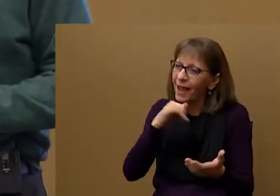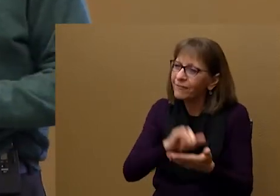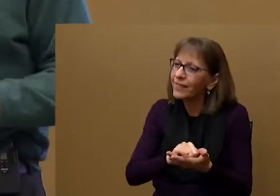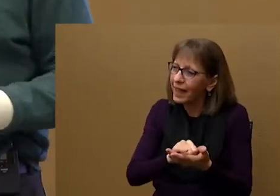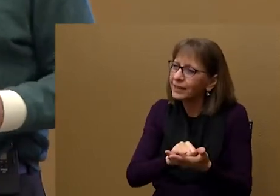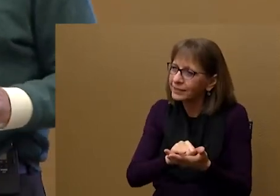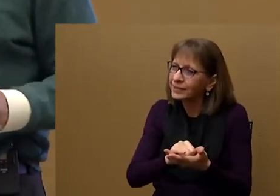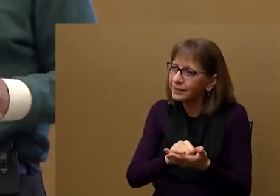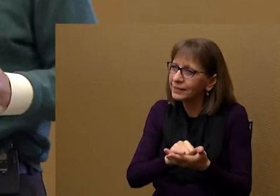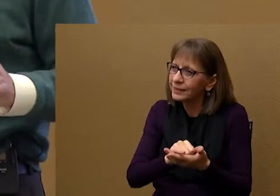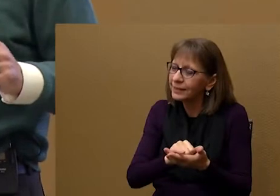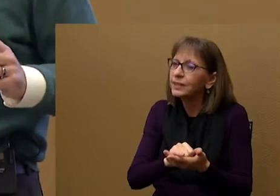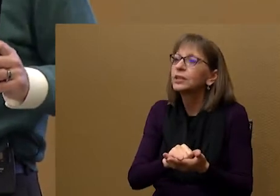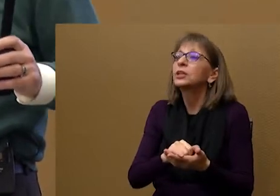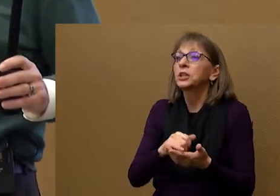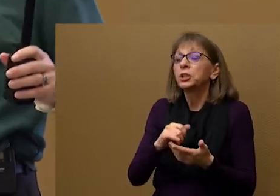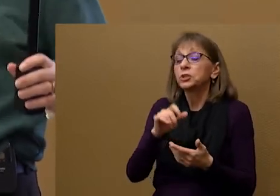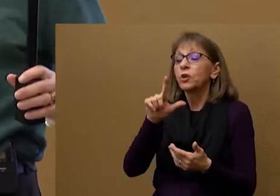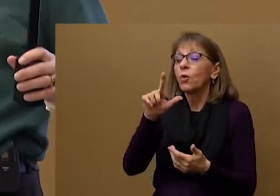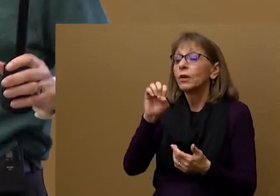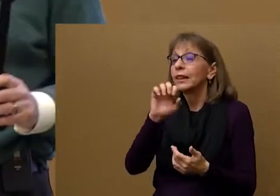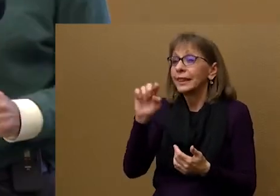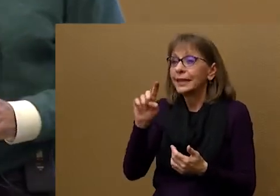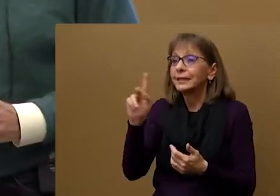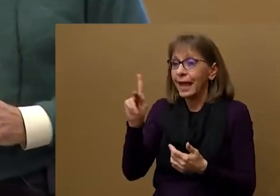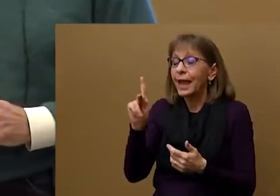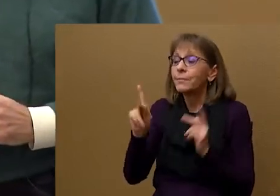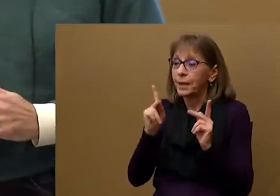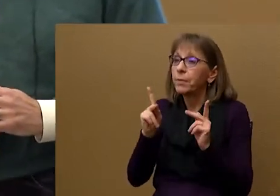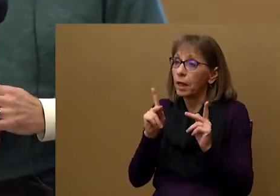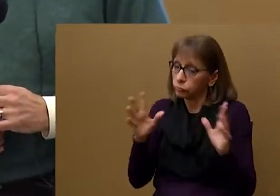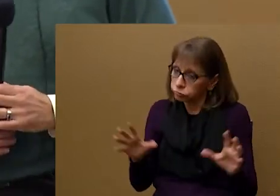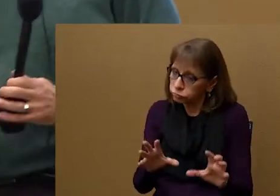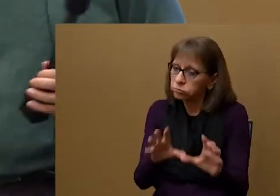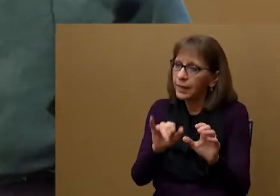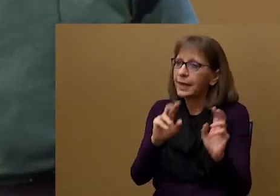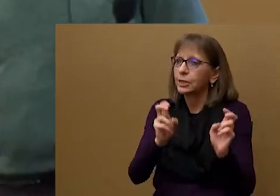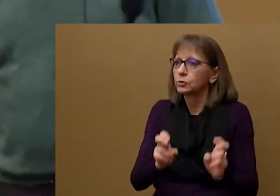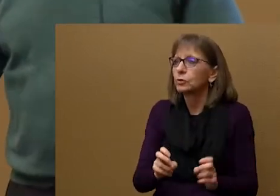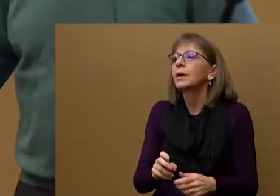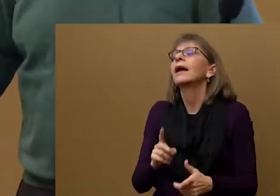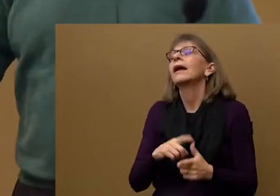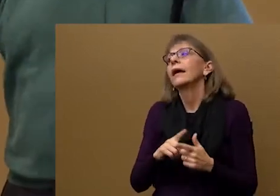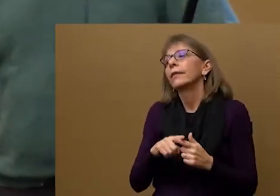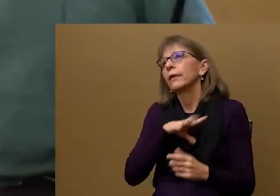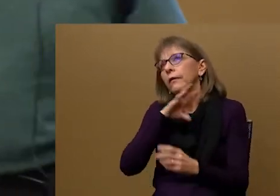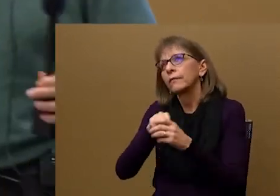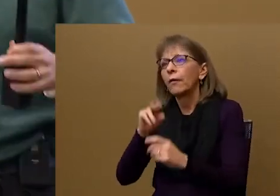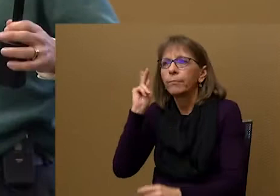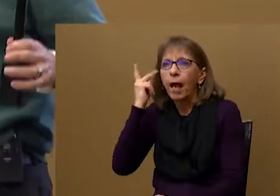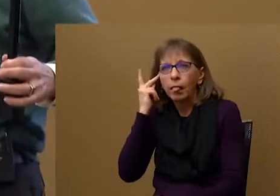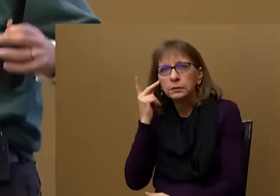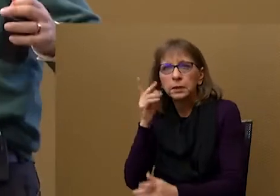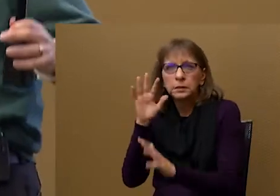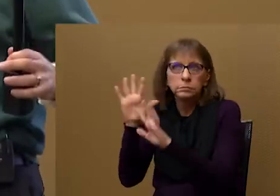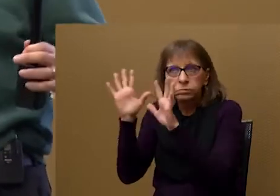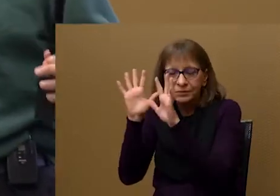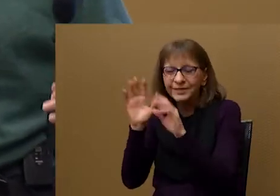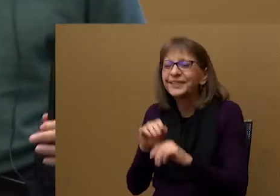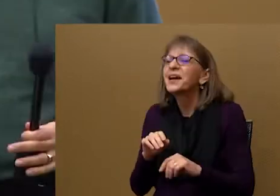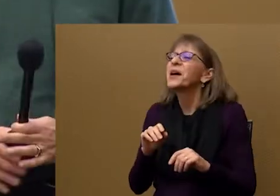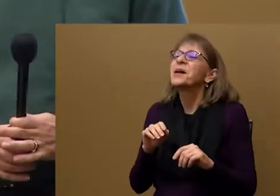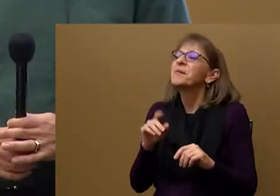the advocacy efforts that are going on through the people who are promoting the LEAD K initiatives. And then we'd have to go into the world of politics